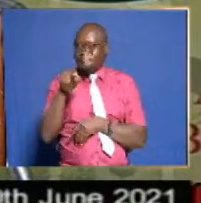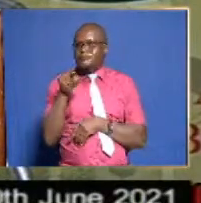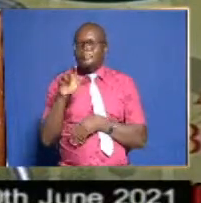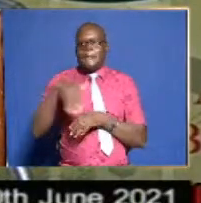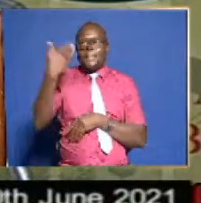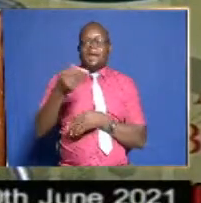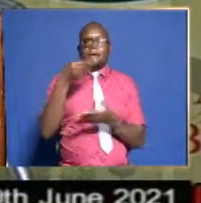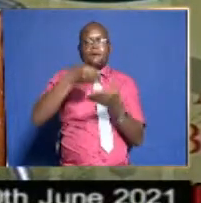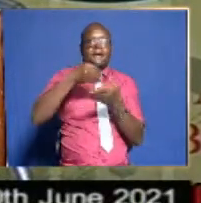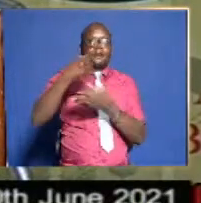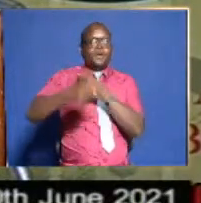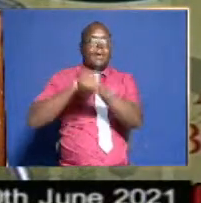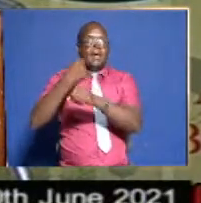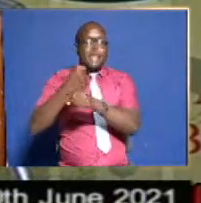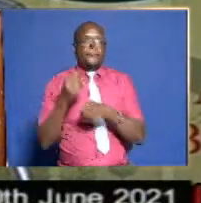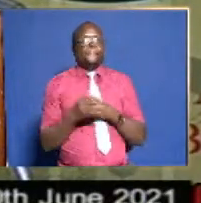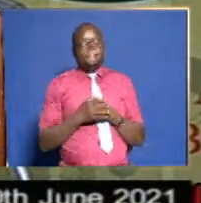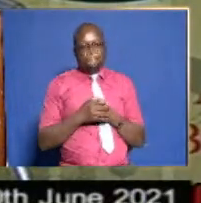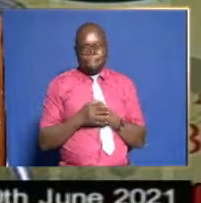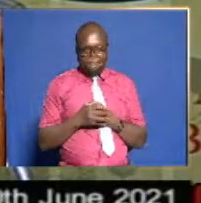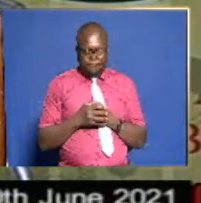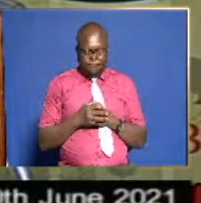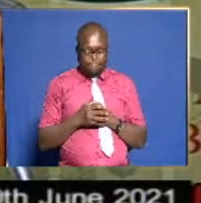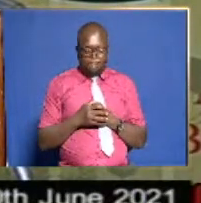next financial year.